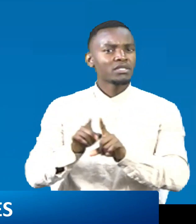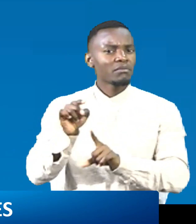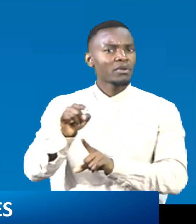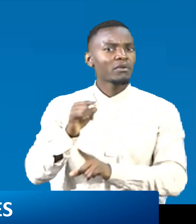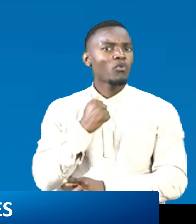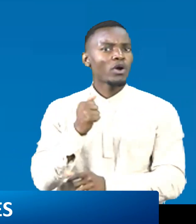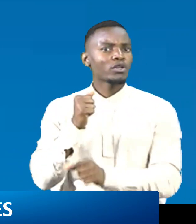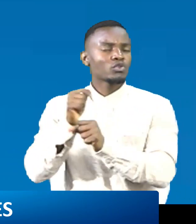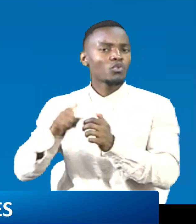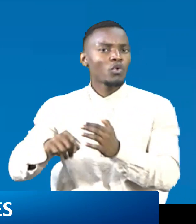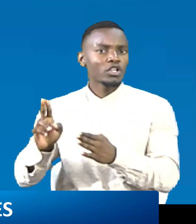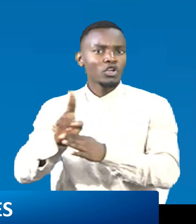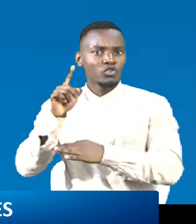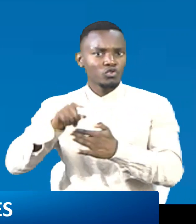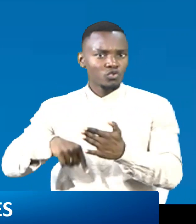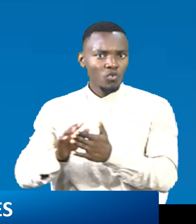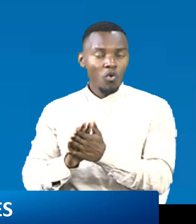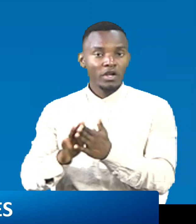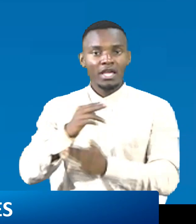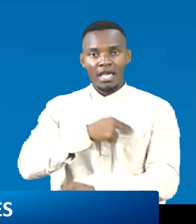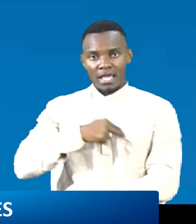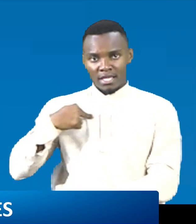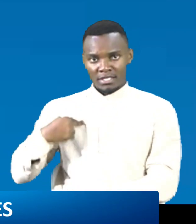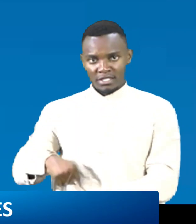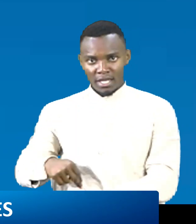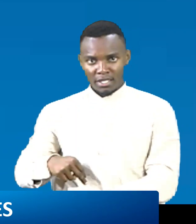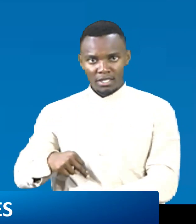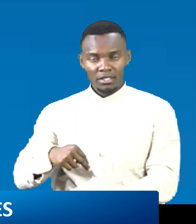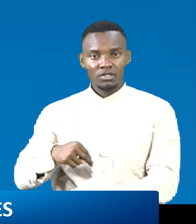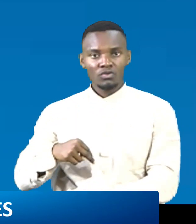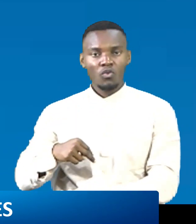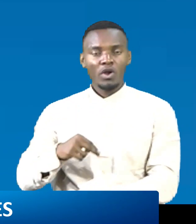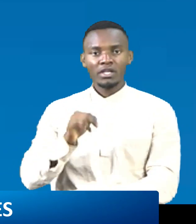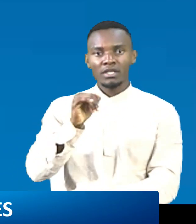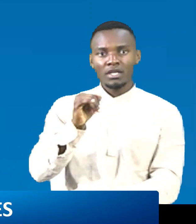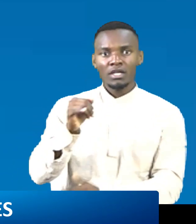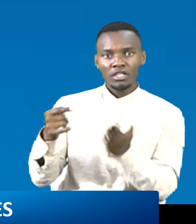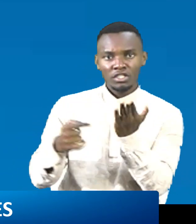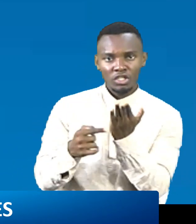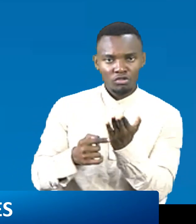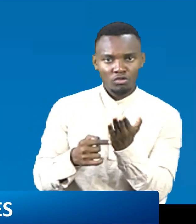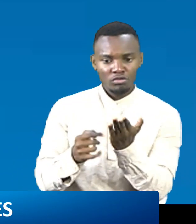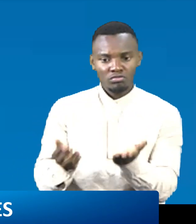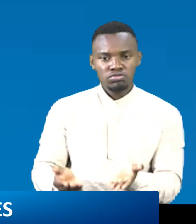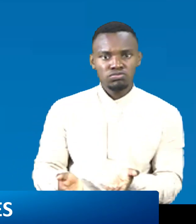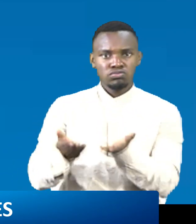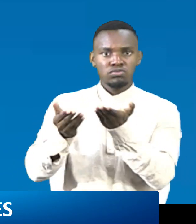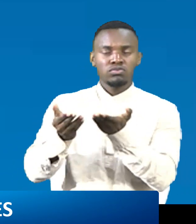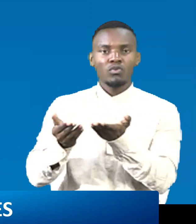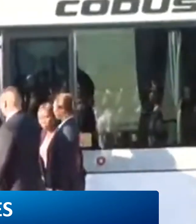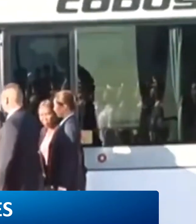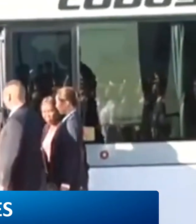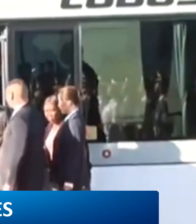Chinese technological advancement and innovations to unlock the digital economy.